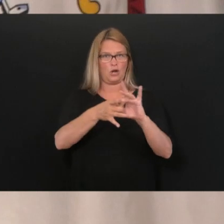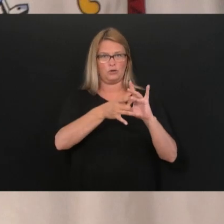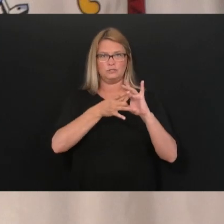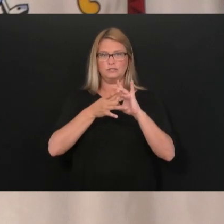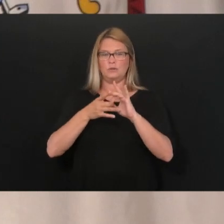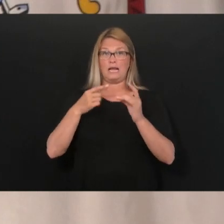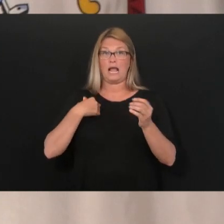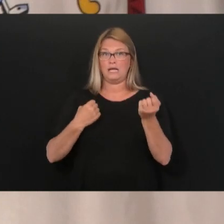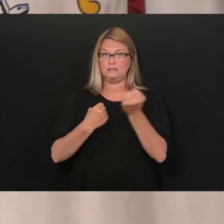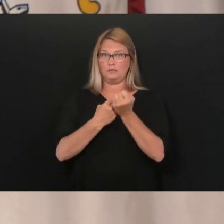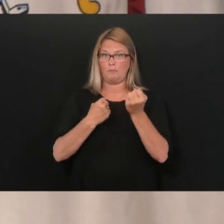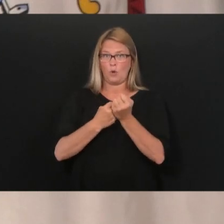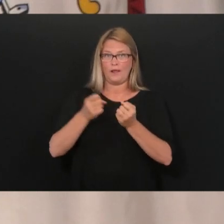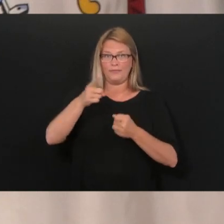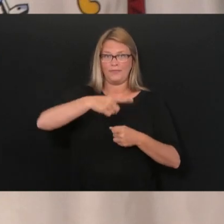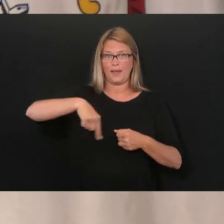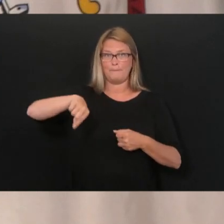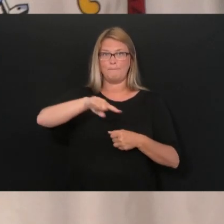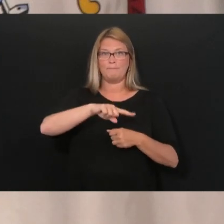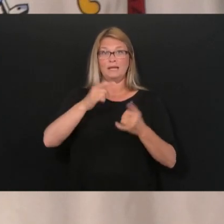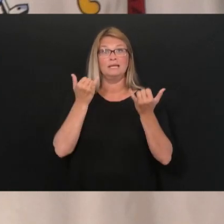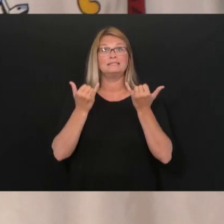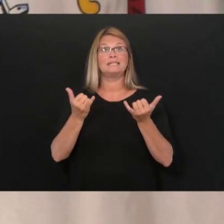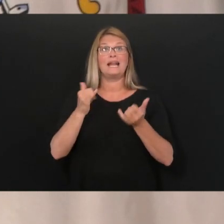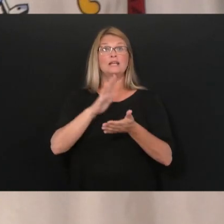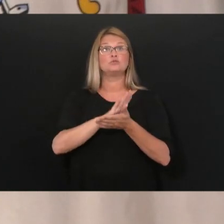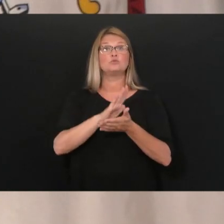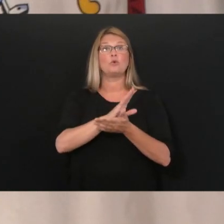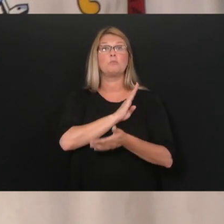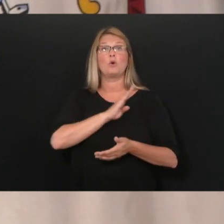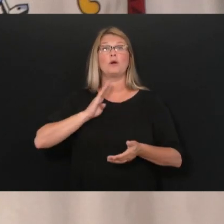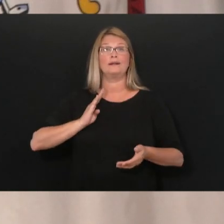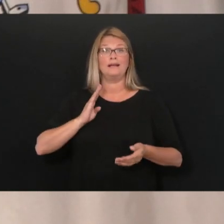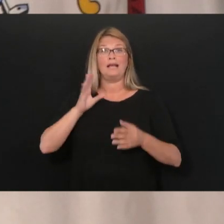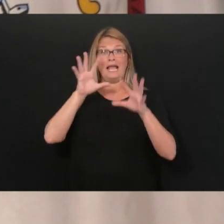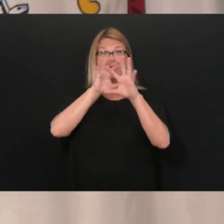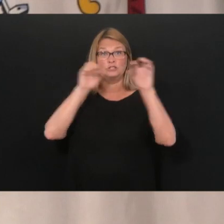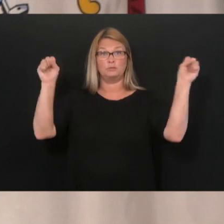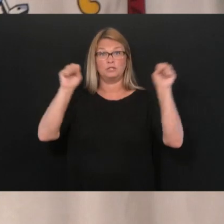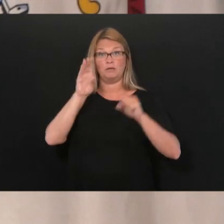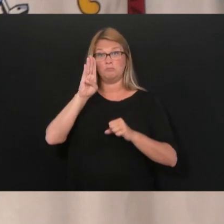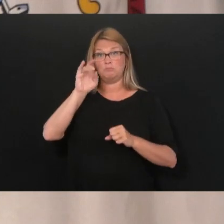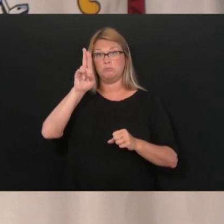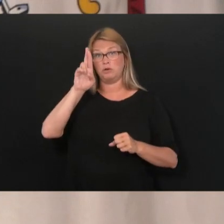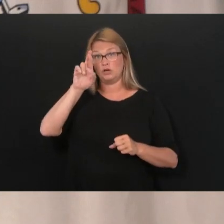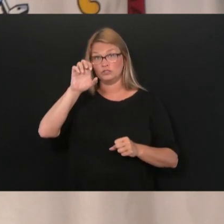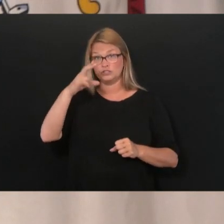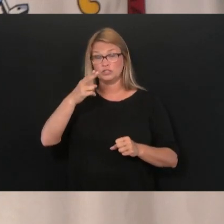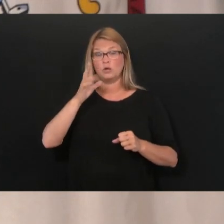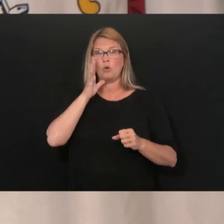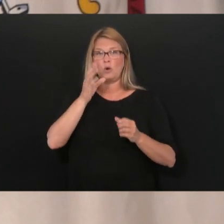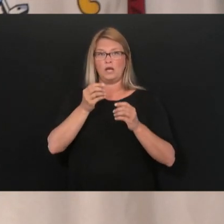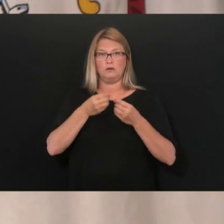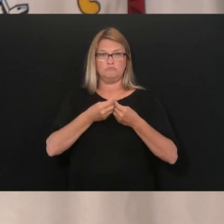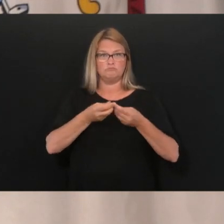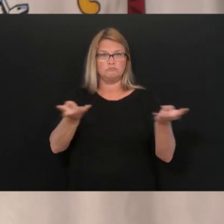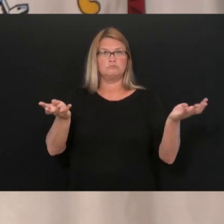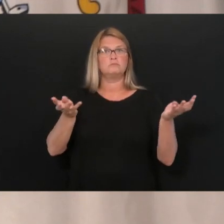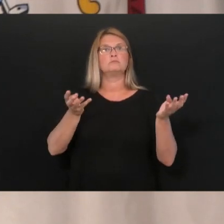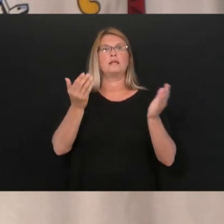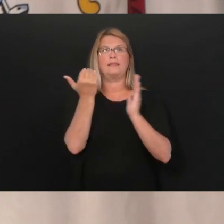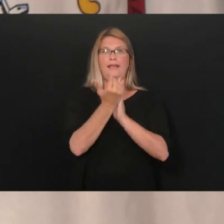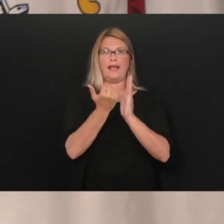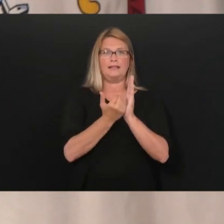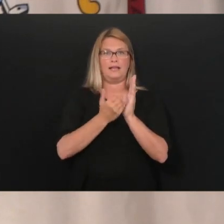totally support. Today, the school board and the Superintendent Birch will release guidelines for counties to use